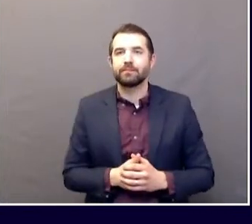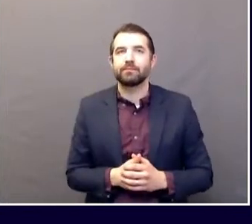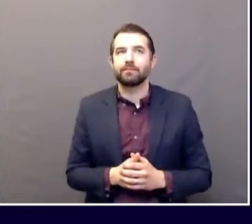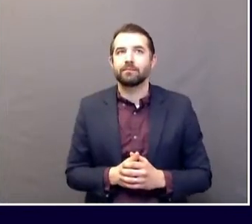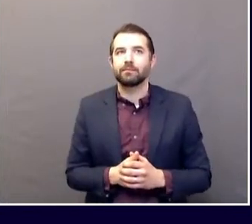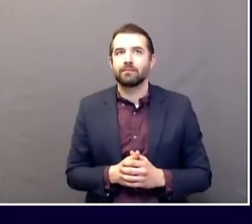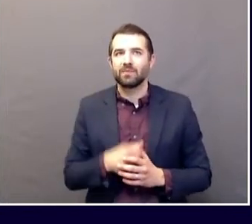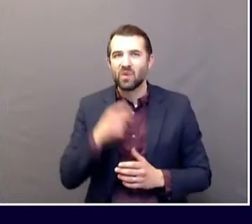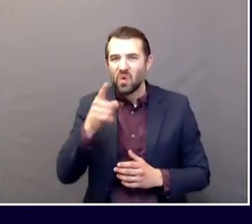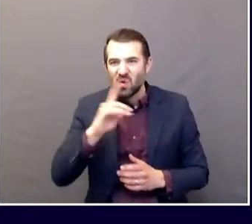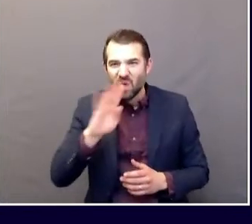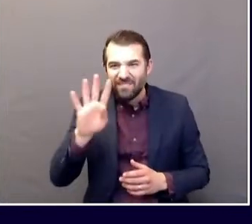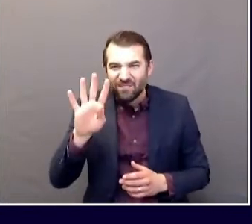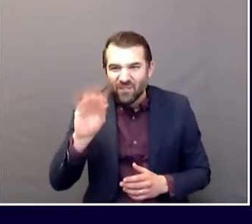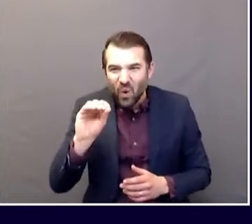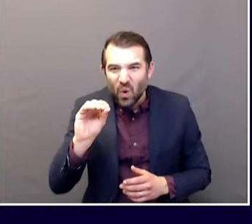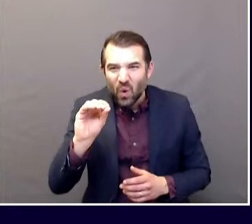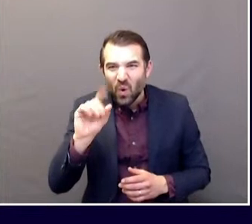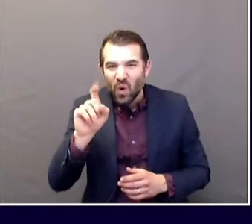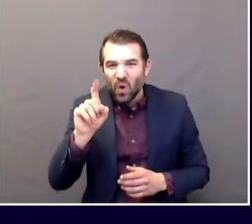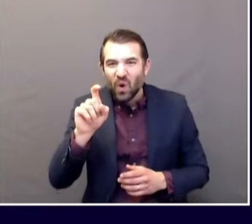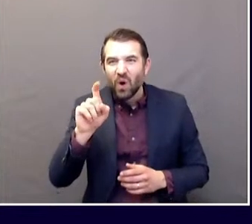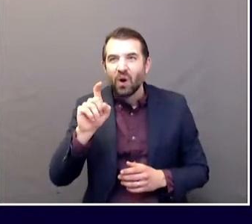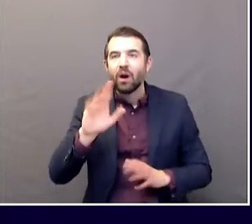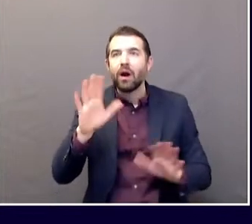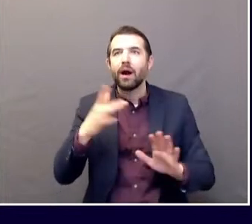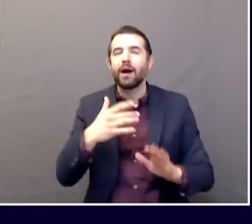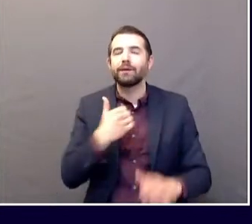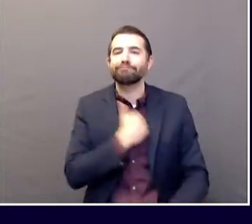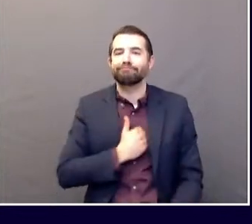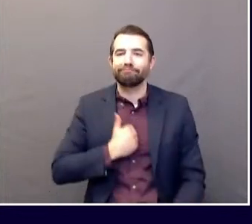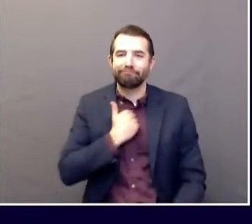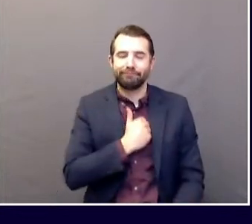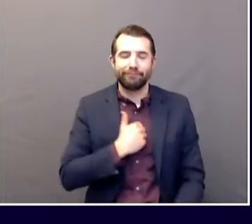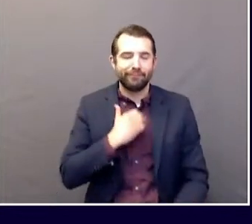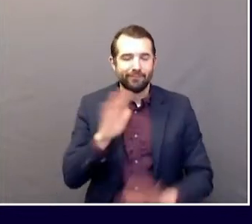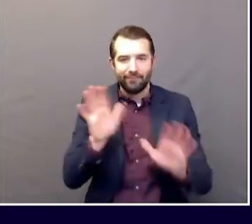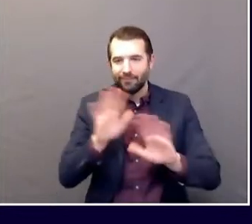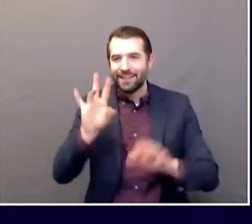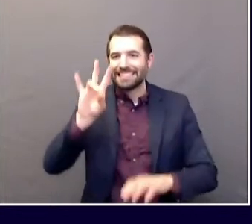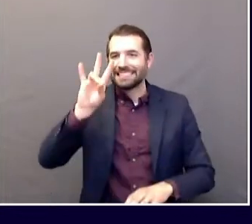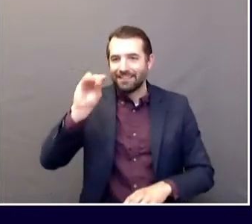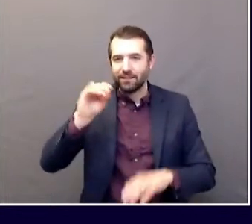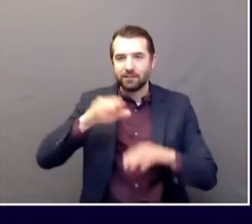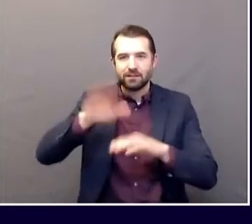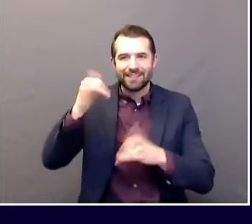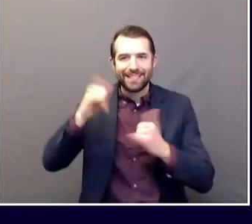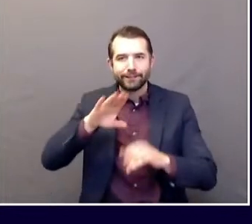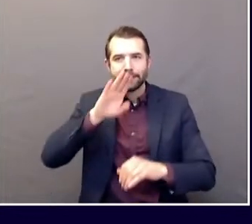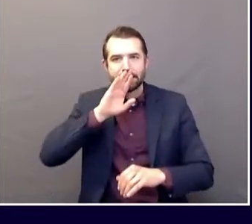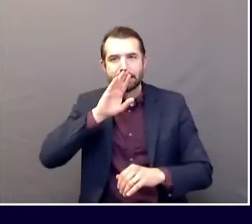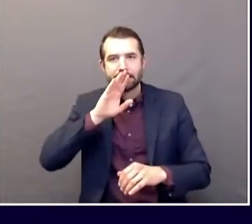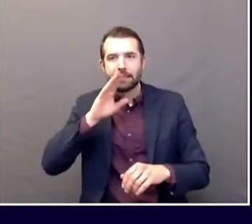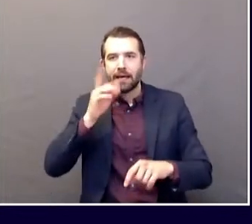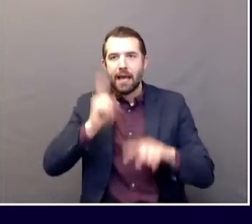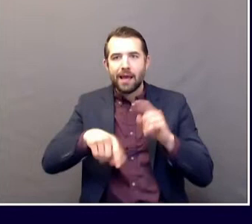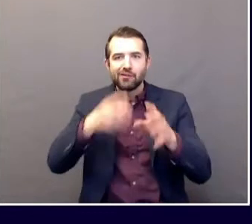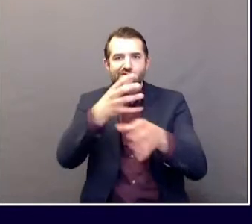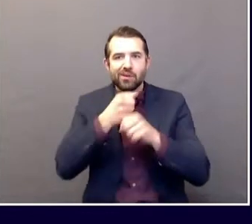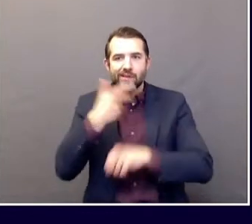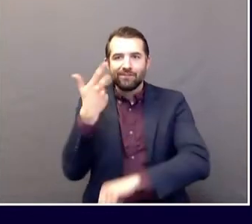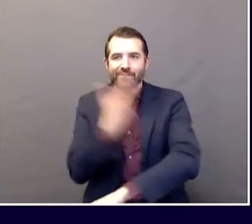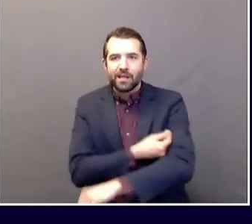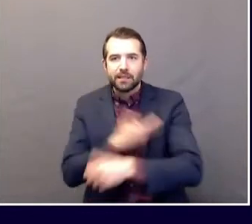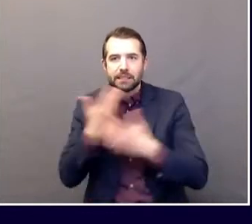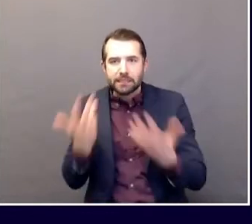break of 40? Oh, 70. I apologize Good. On that one. Just making sure. Okay, very good, because it does change the nature. What